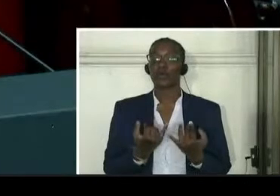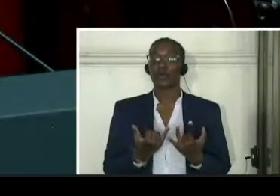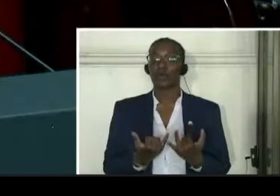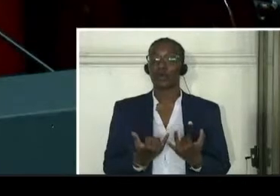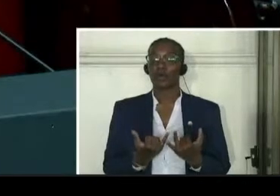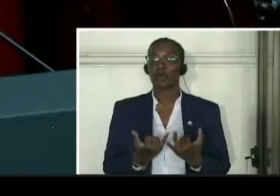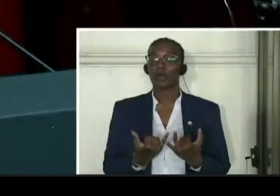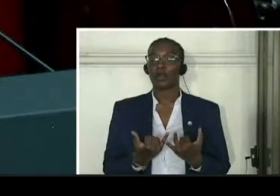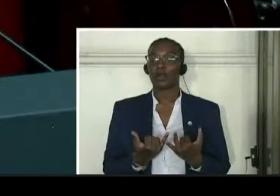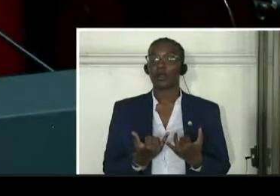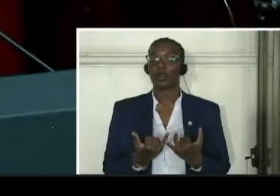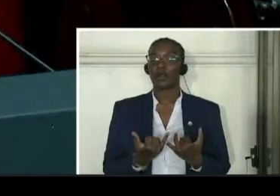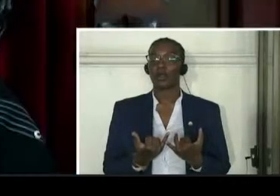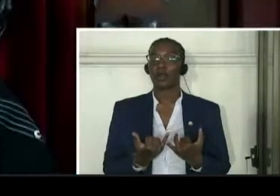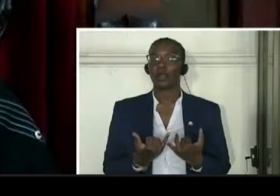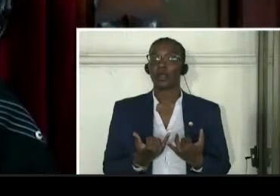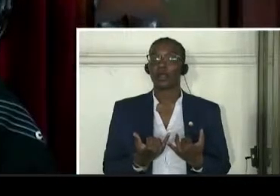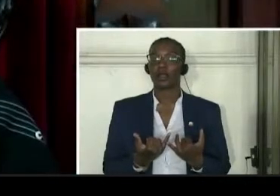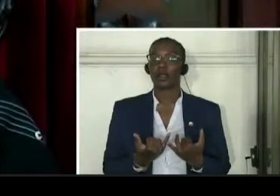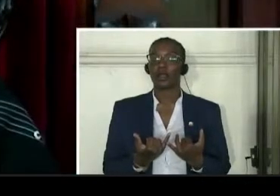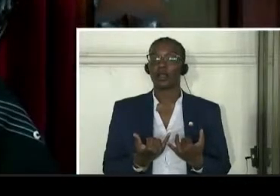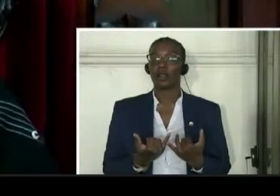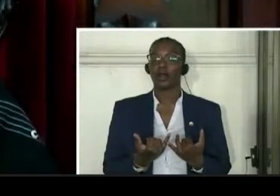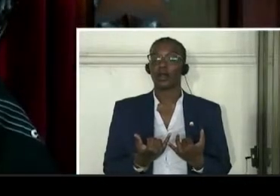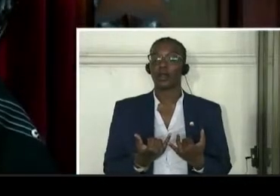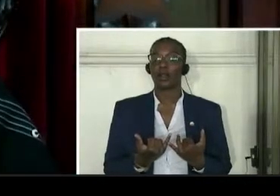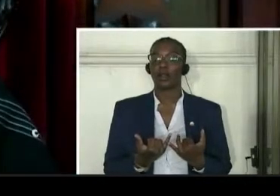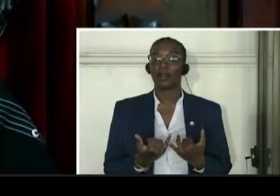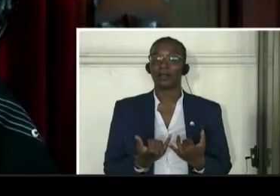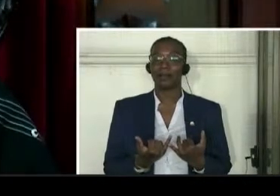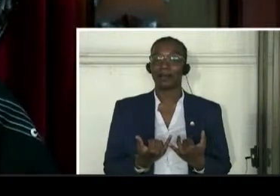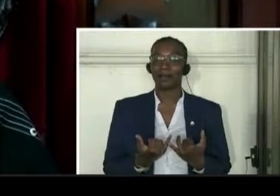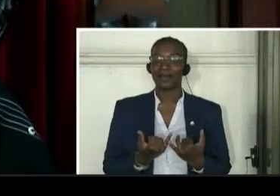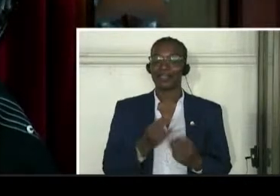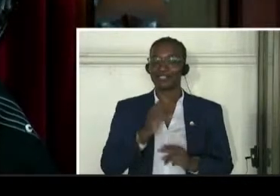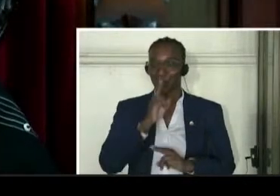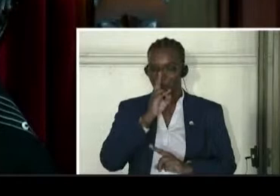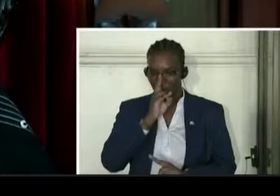maiden speech. It's honourable, not horrible.